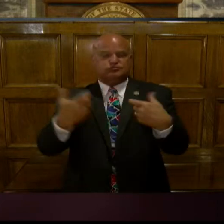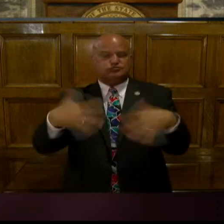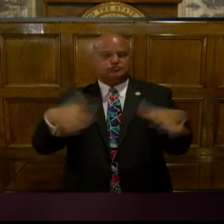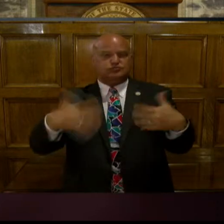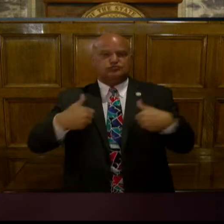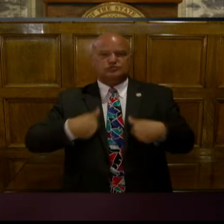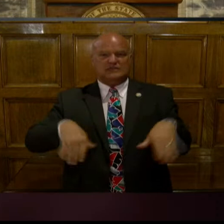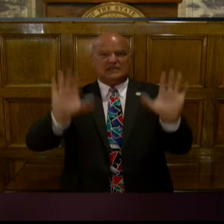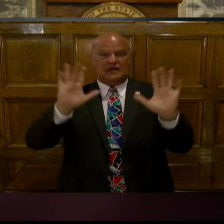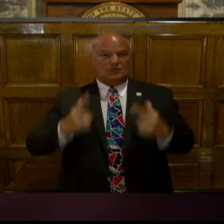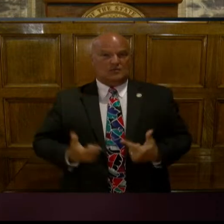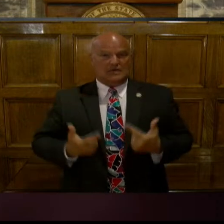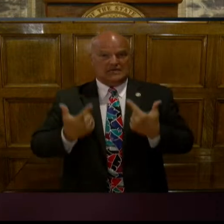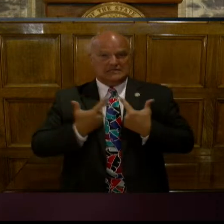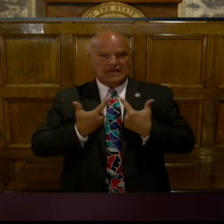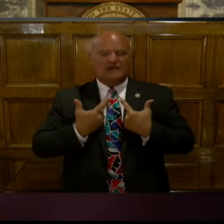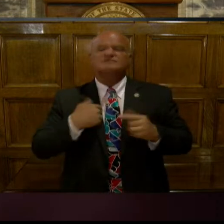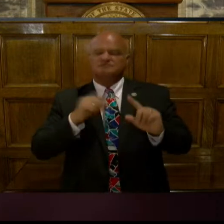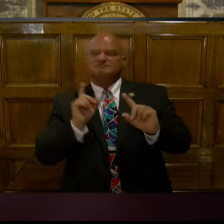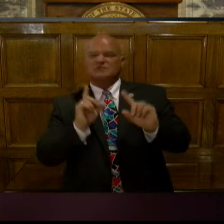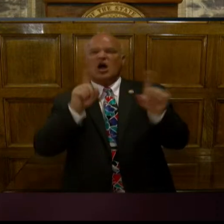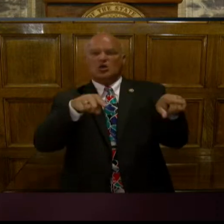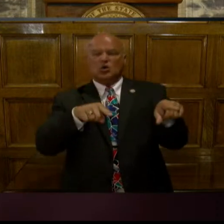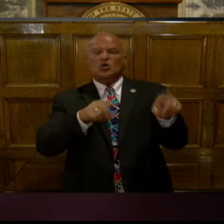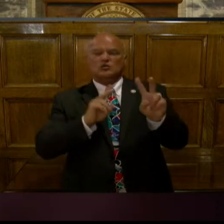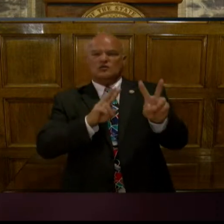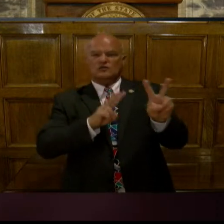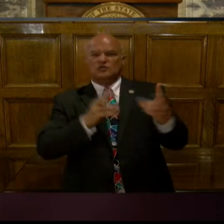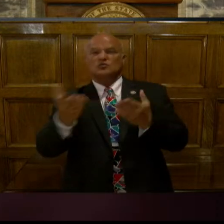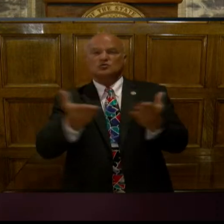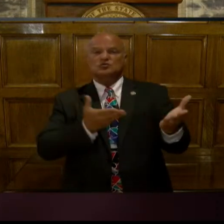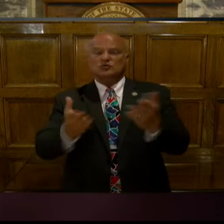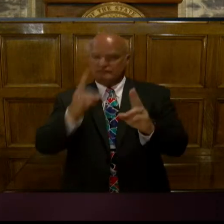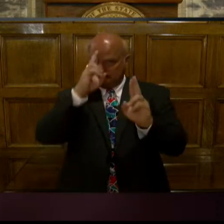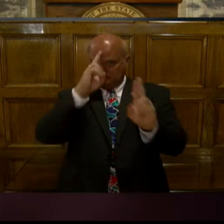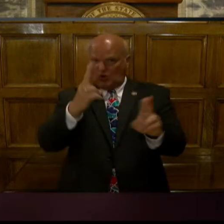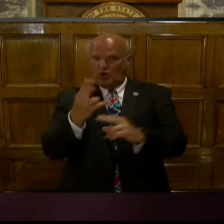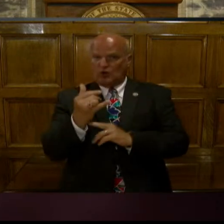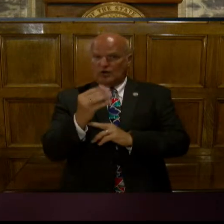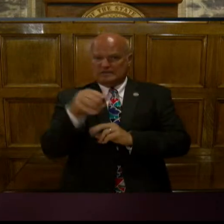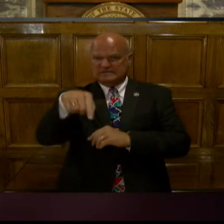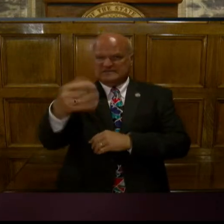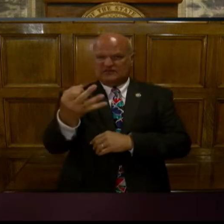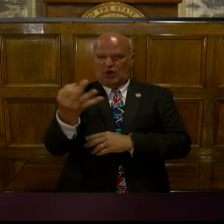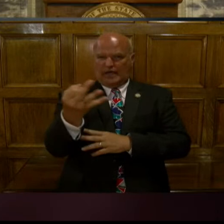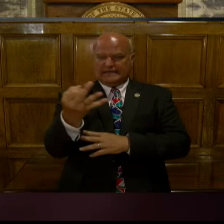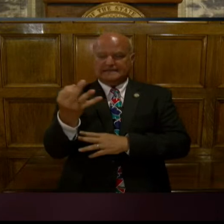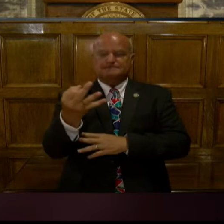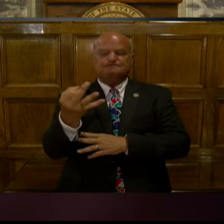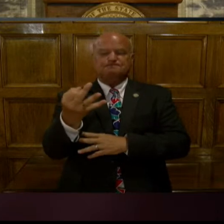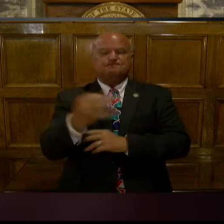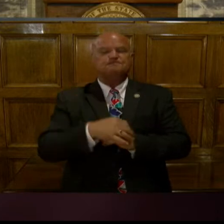his life. I'll be attending his services, honoring him on Friday.